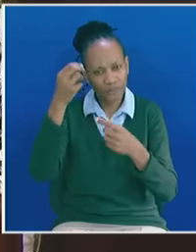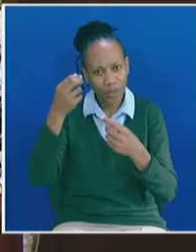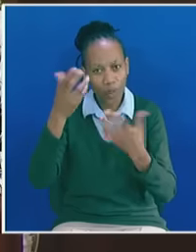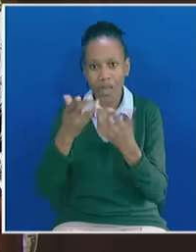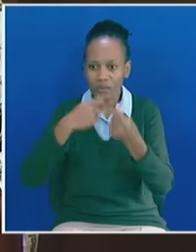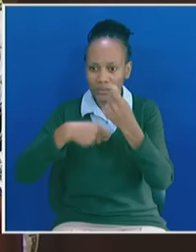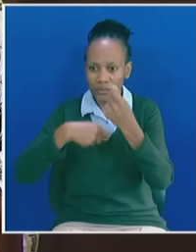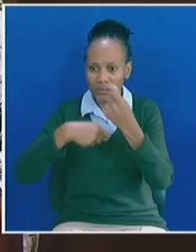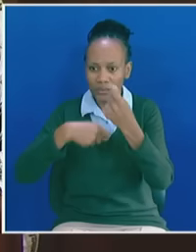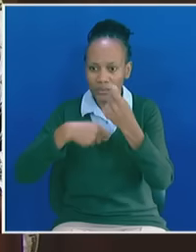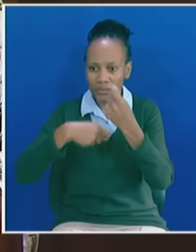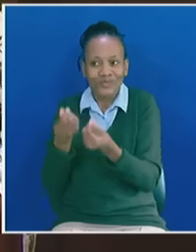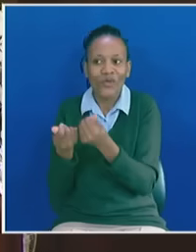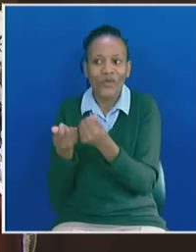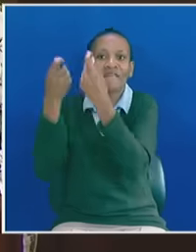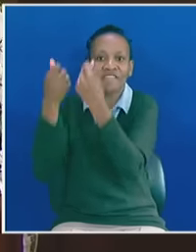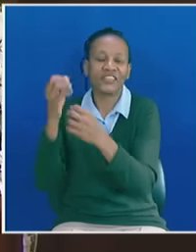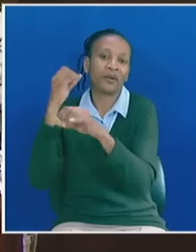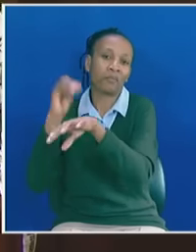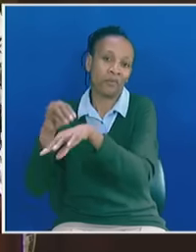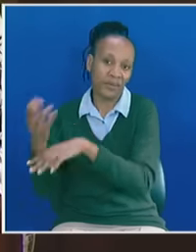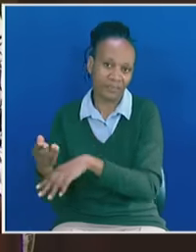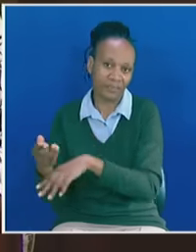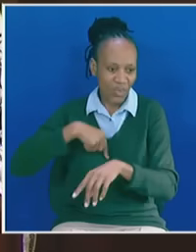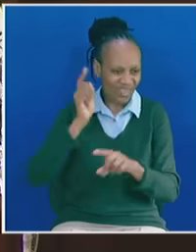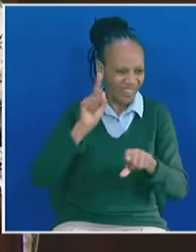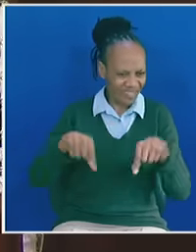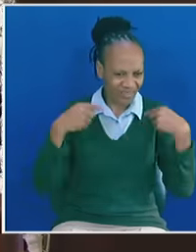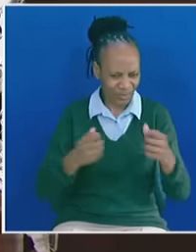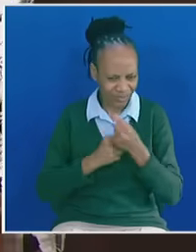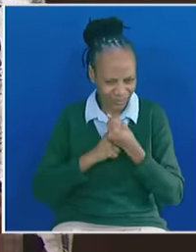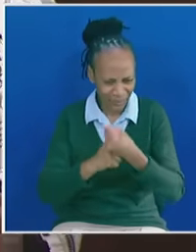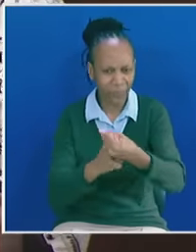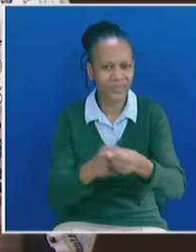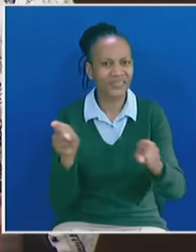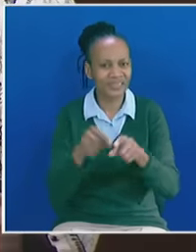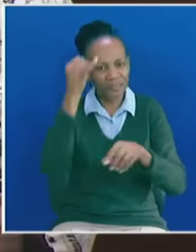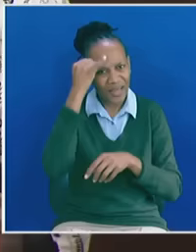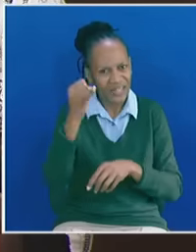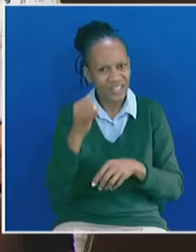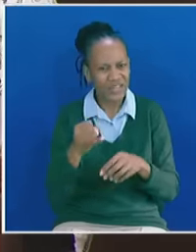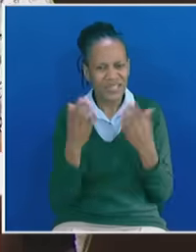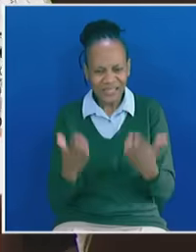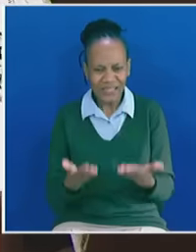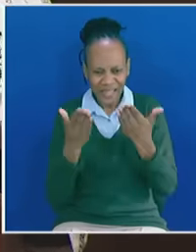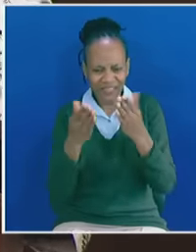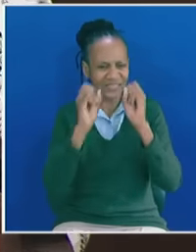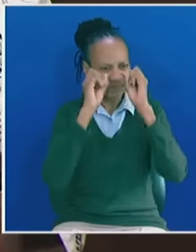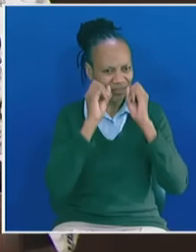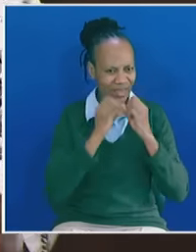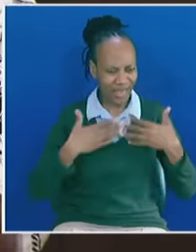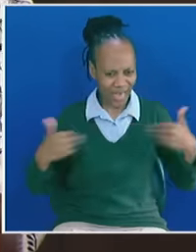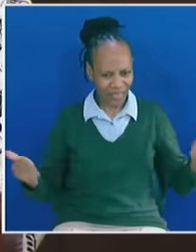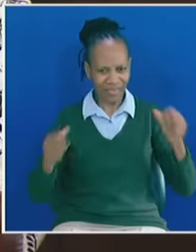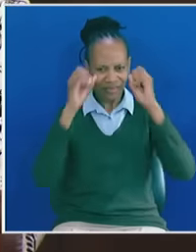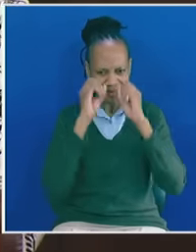financial crisis. We cannot follow an approach that will weaken the state and reduce services in health, free education, and job